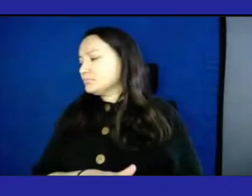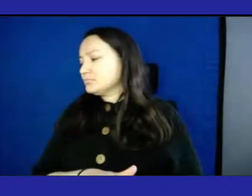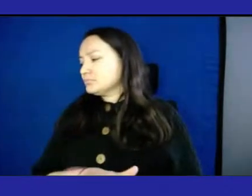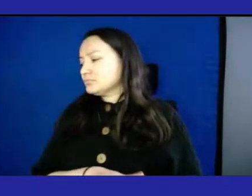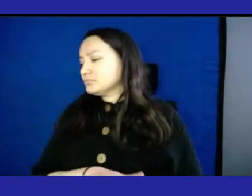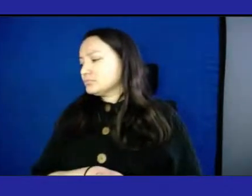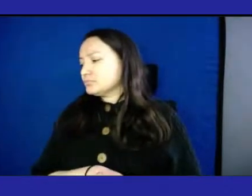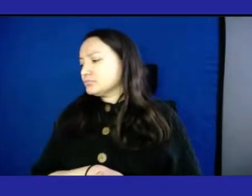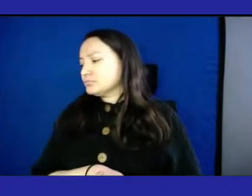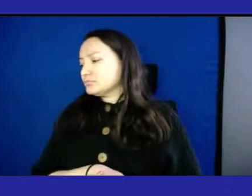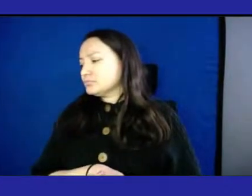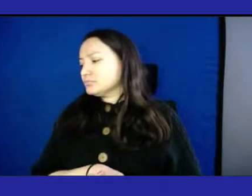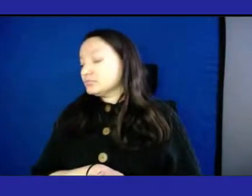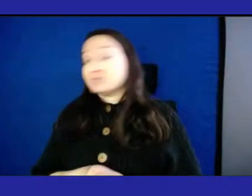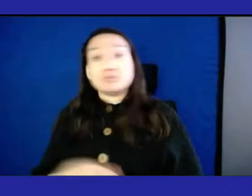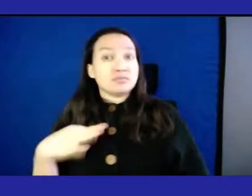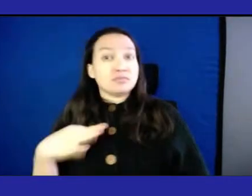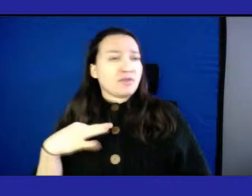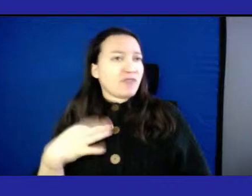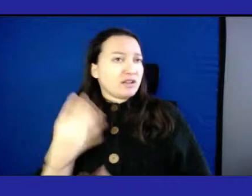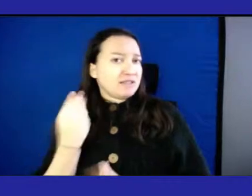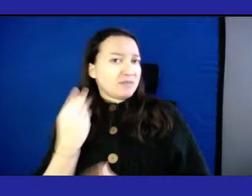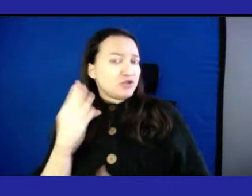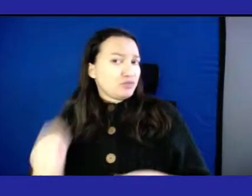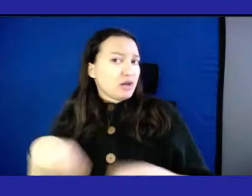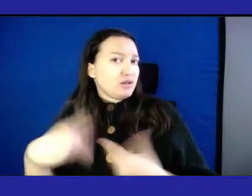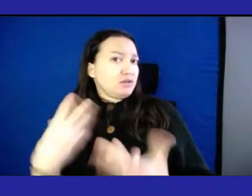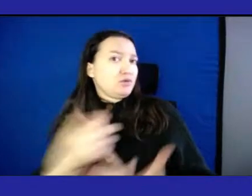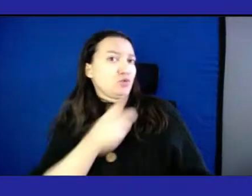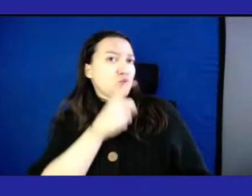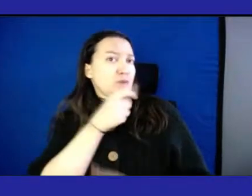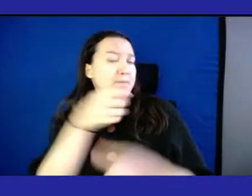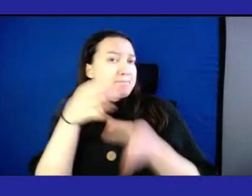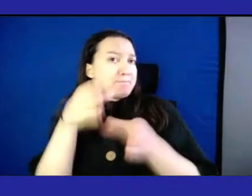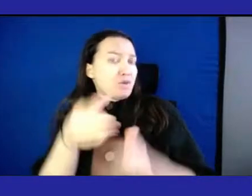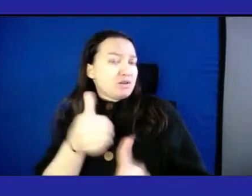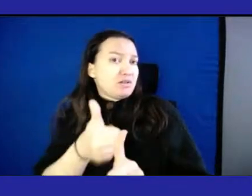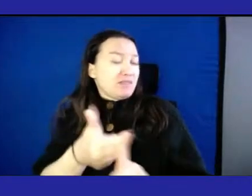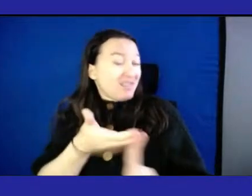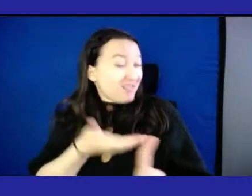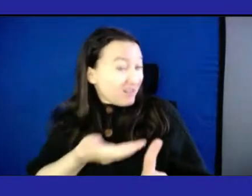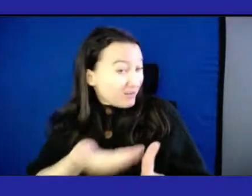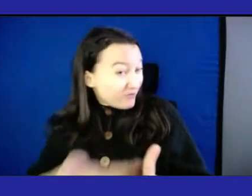this is voluntary information that is provided by the person when they're hired.